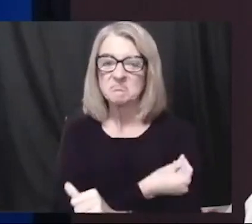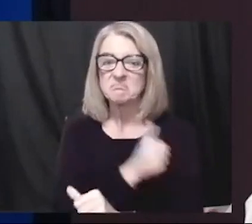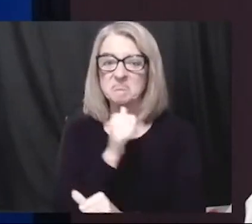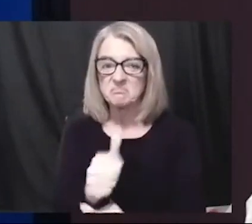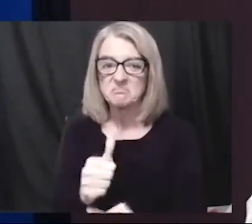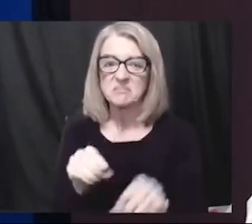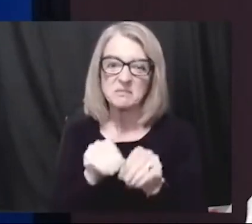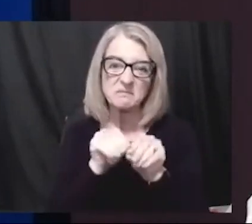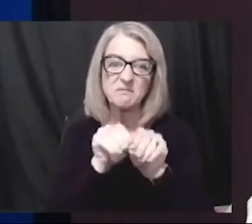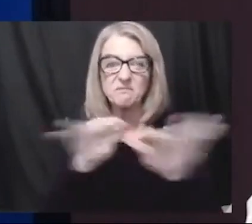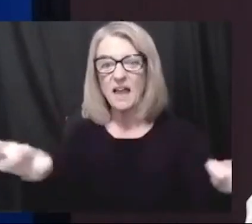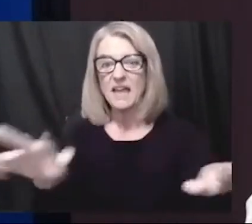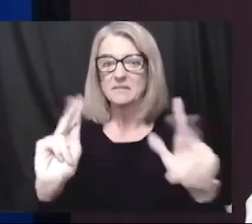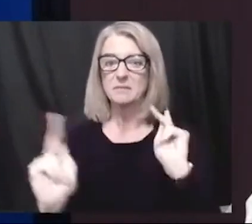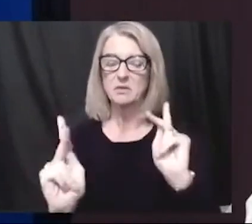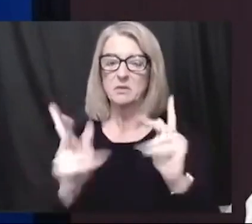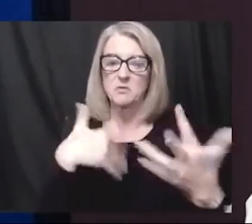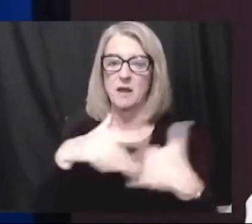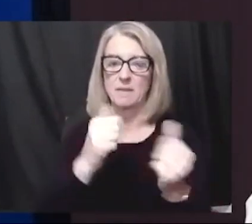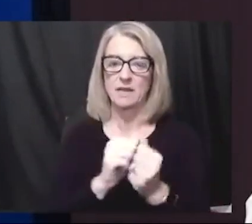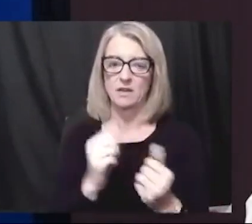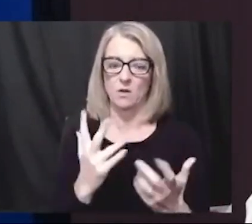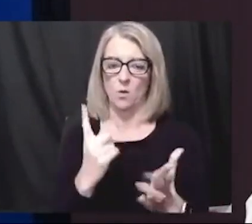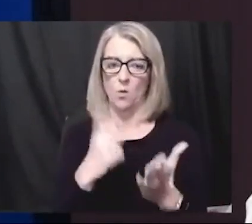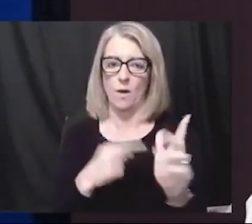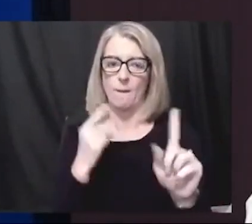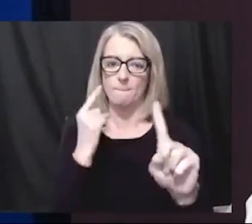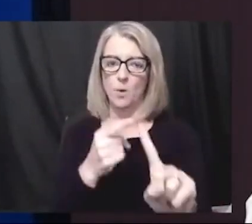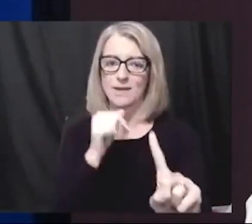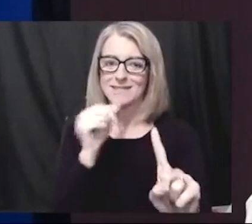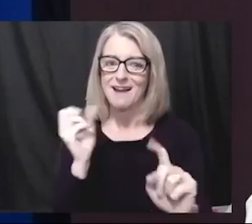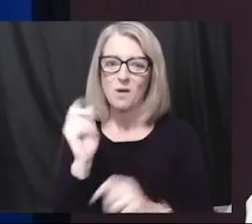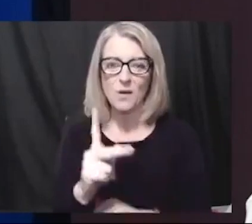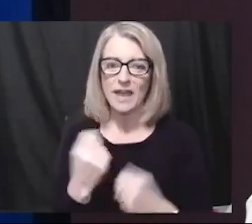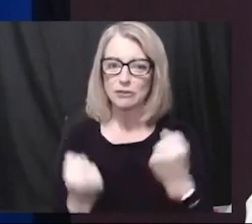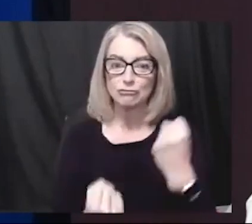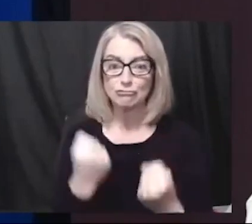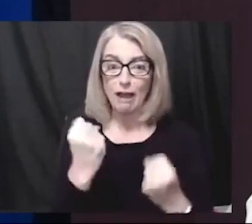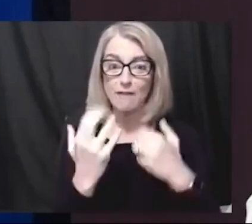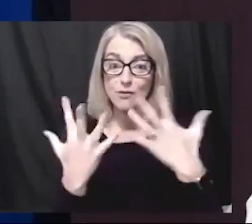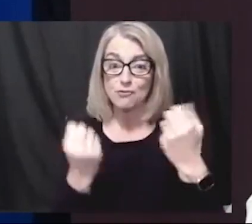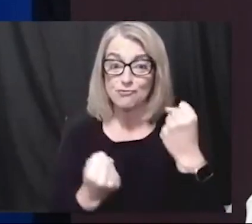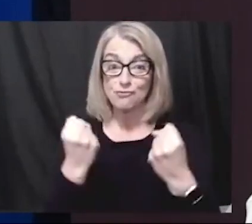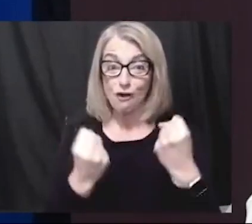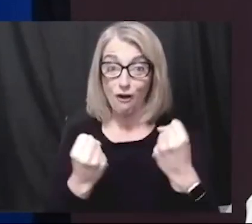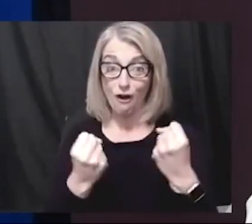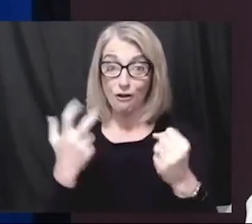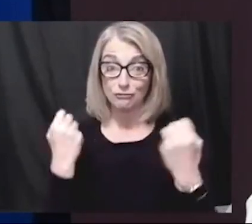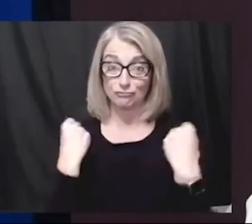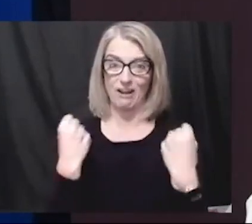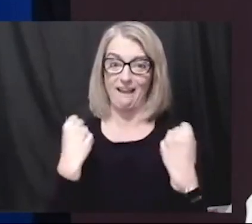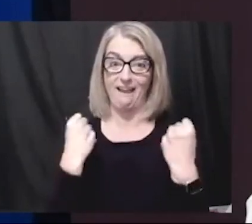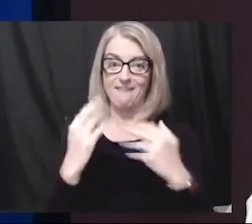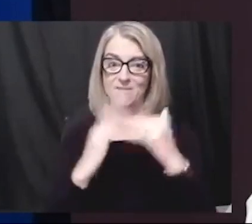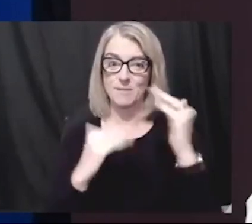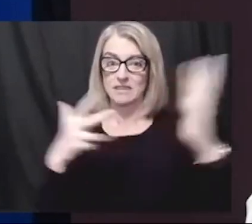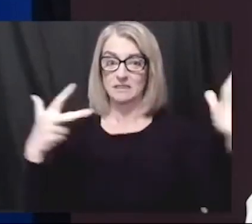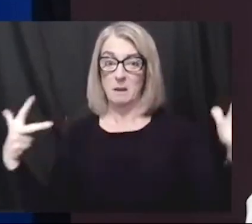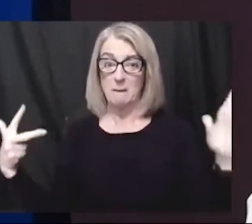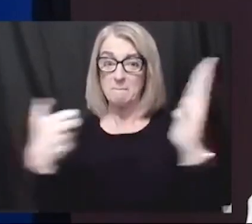many people around me? At what point is it not okay to drive your car into a building, to light someone's house on fire? At what point is